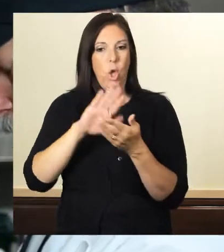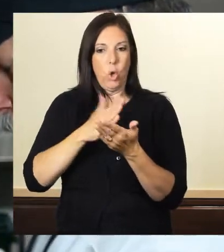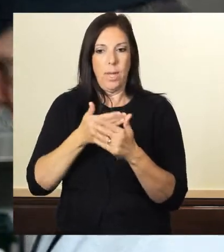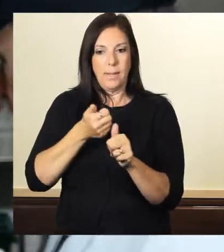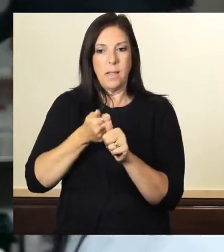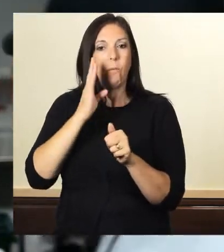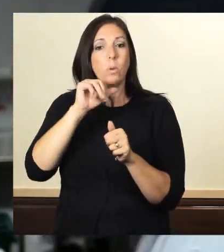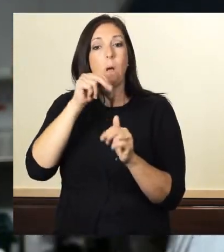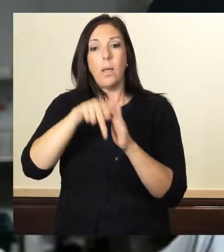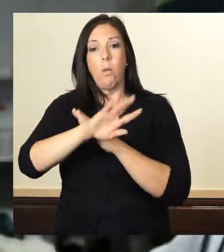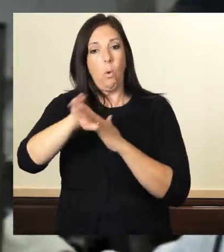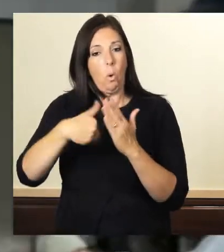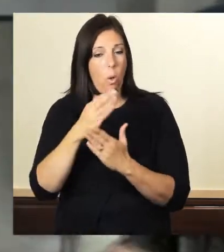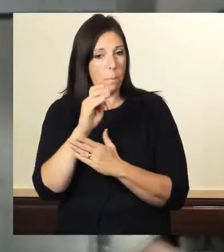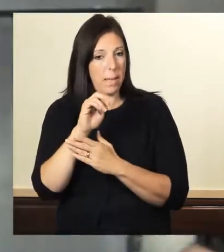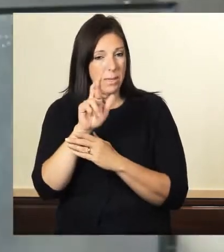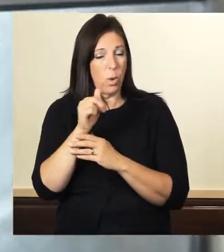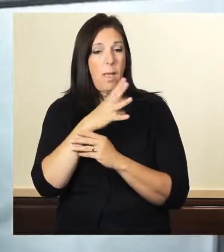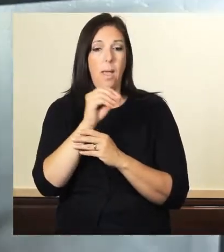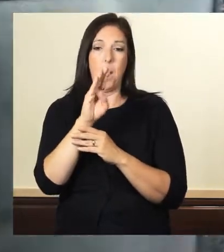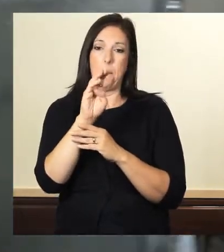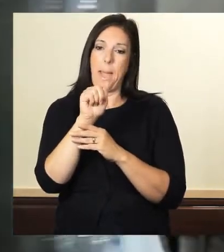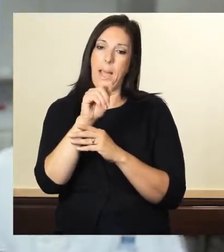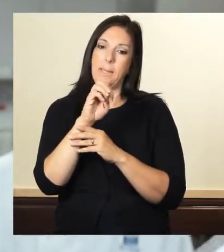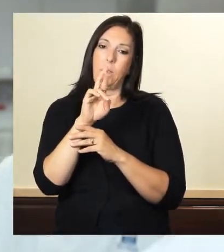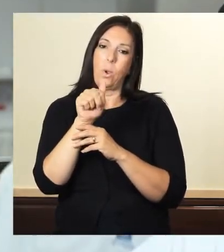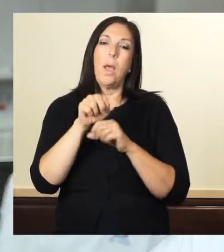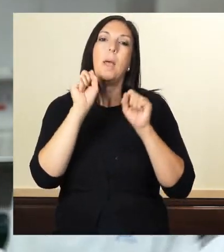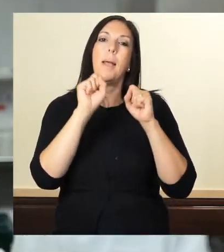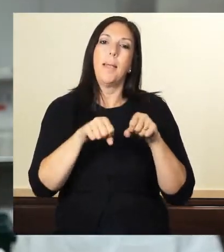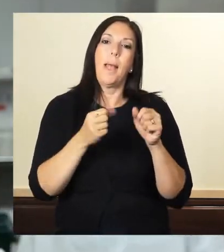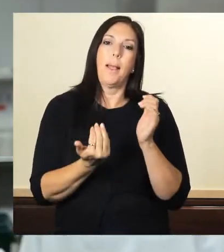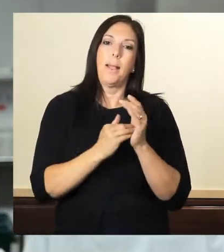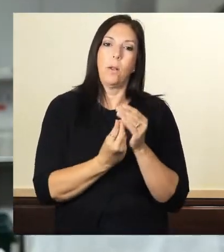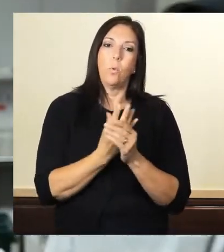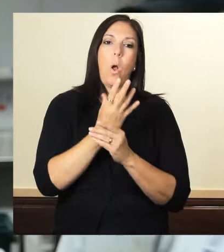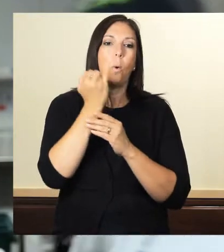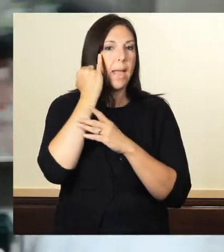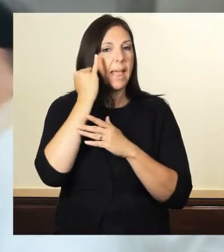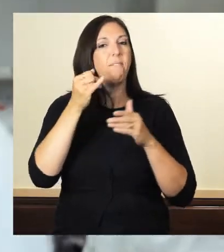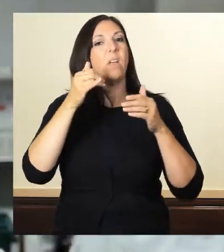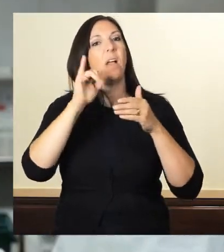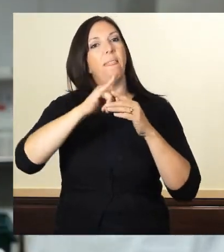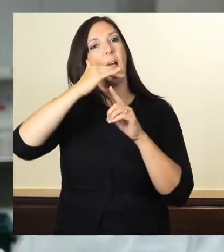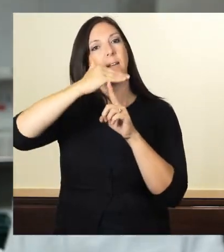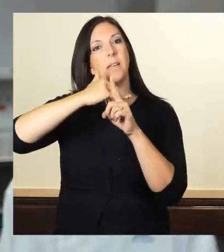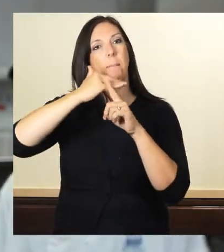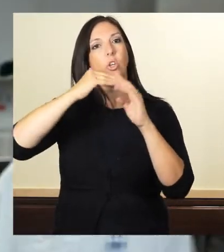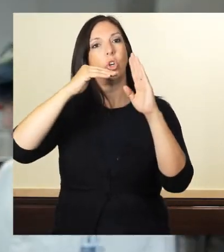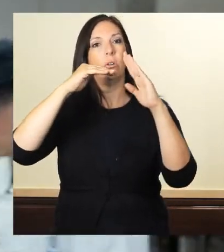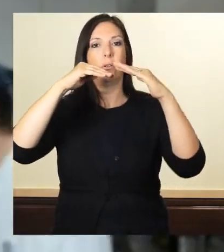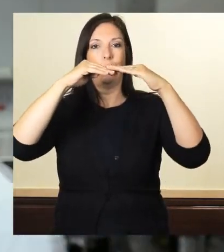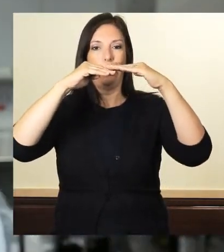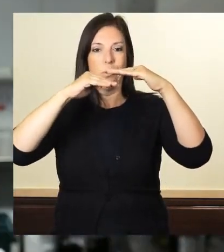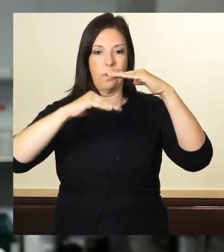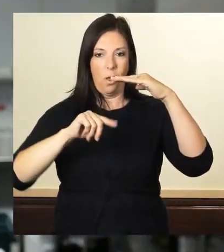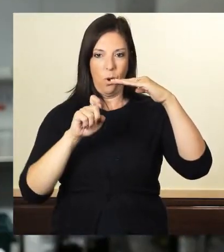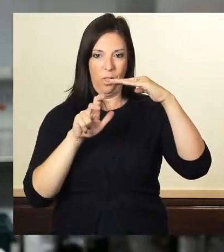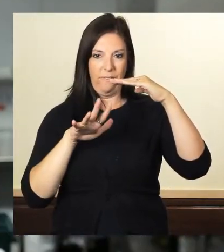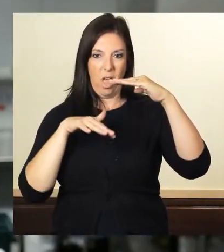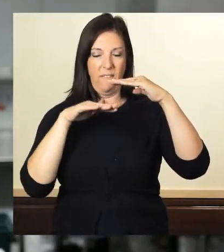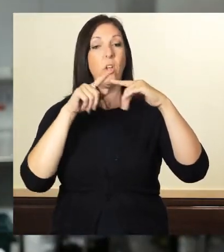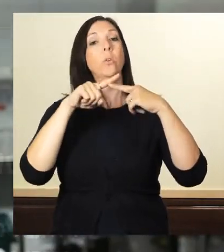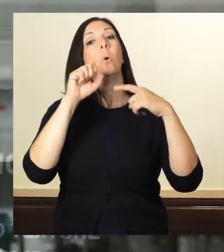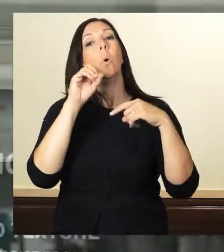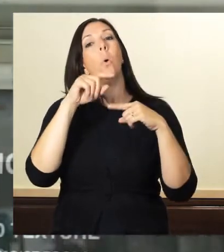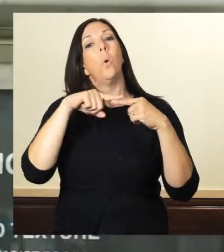and bacteria resumes growth if foods are allowed to drop into the temperature danger zone. To ensure temperature